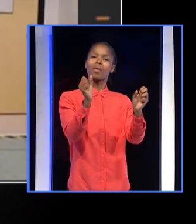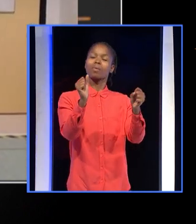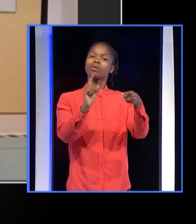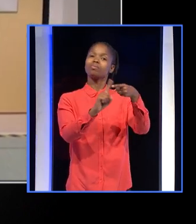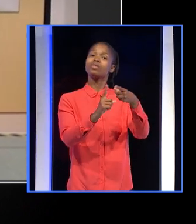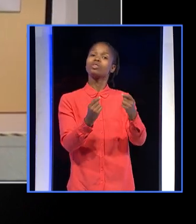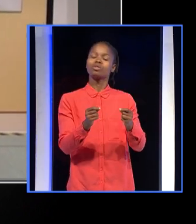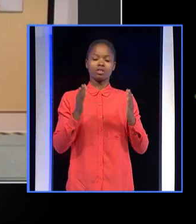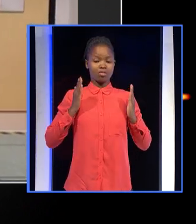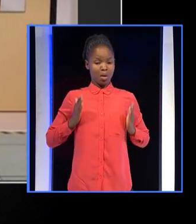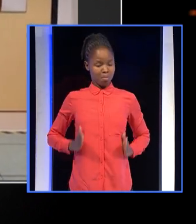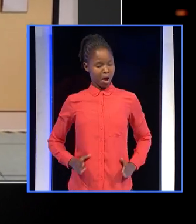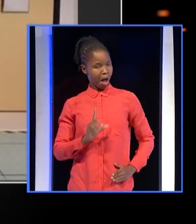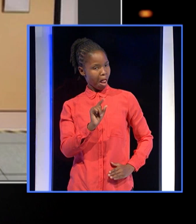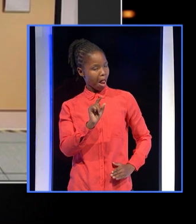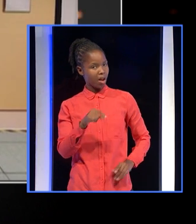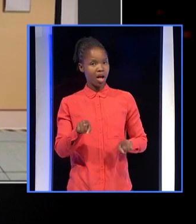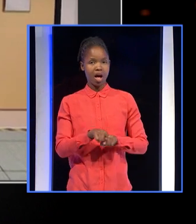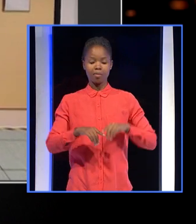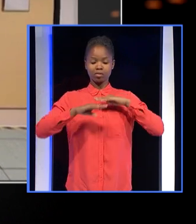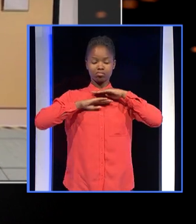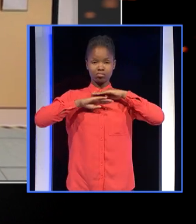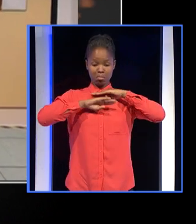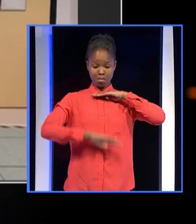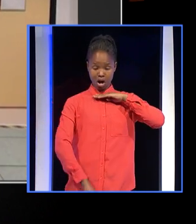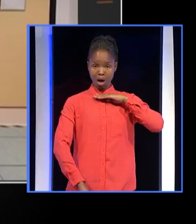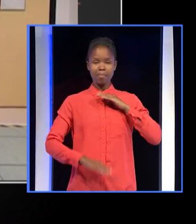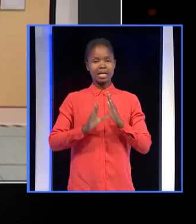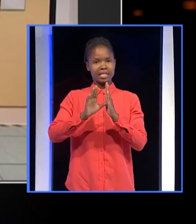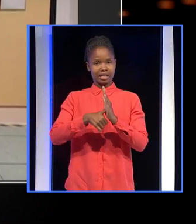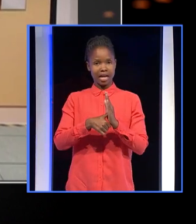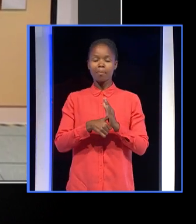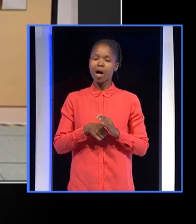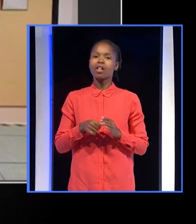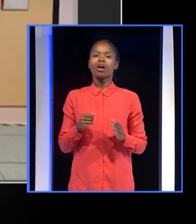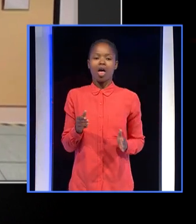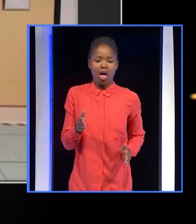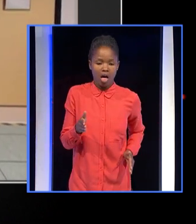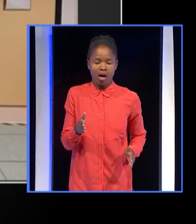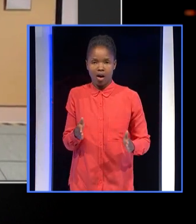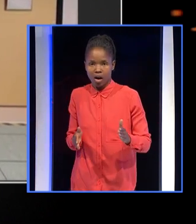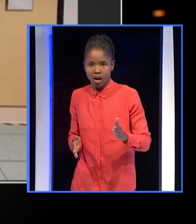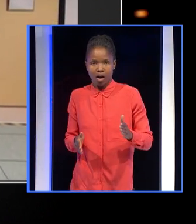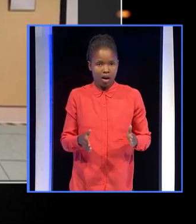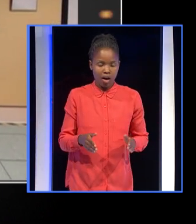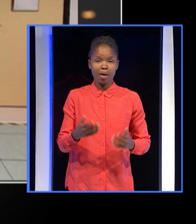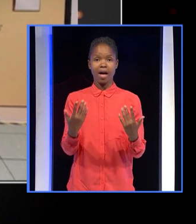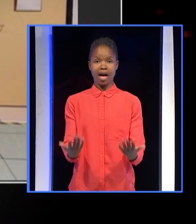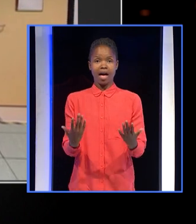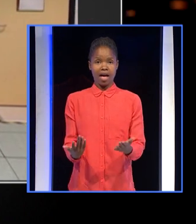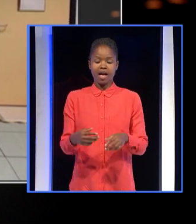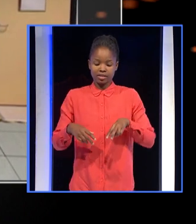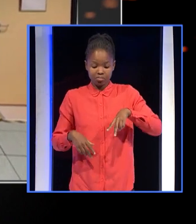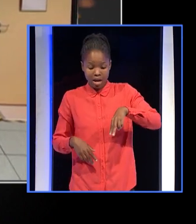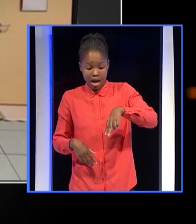at this. Super interesting. A man paralyzed from the shoulders down has been able to walk using a pioneering four-limb robotic